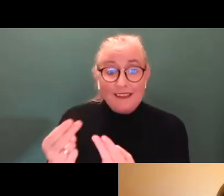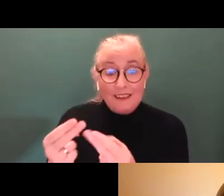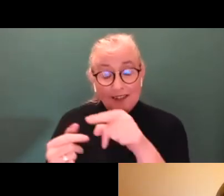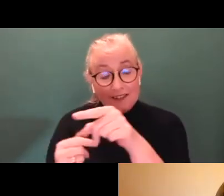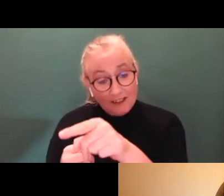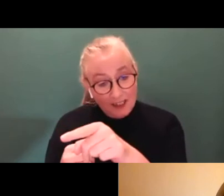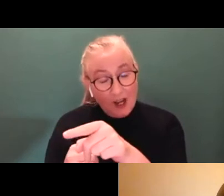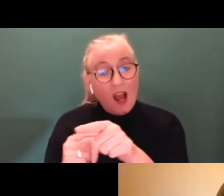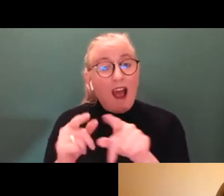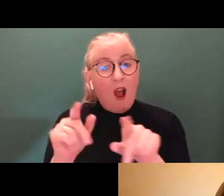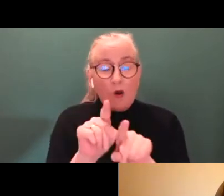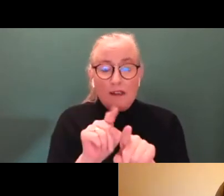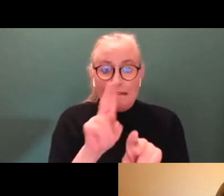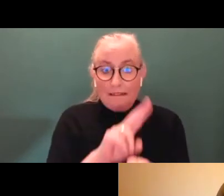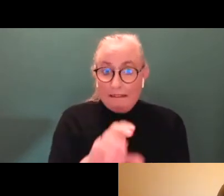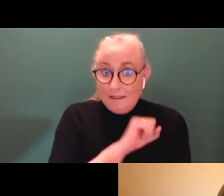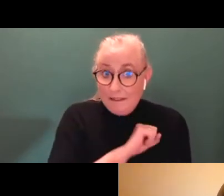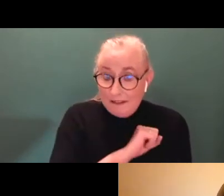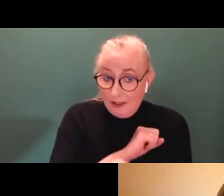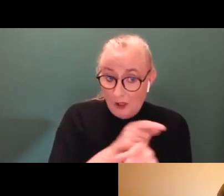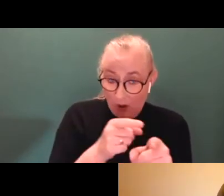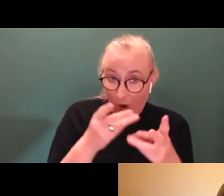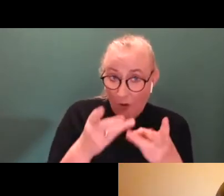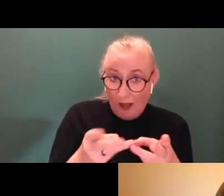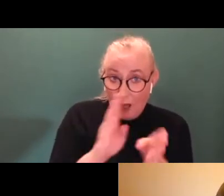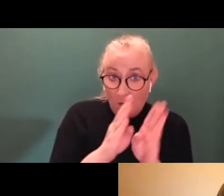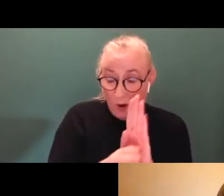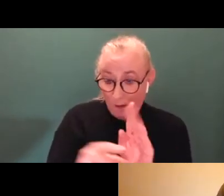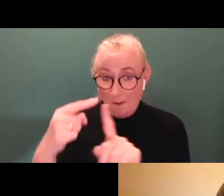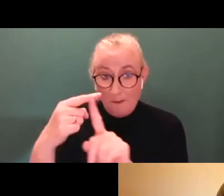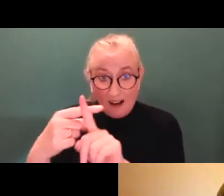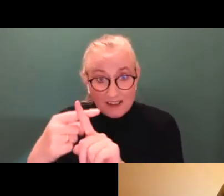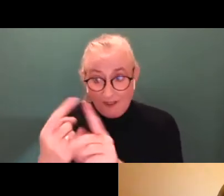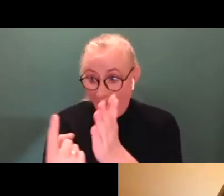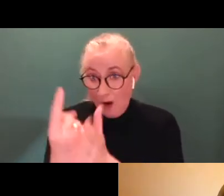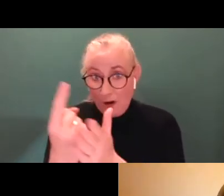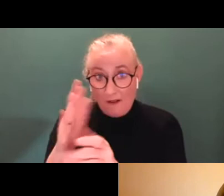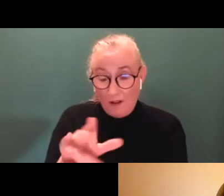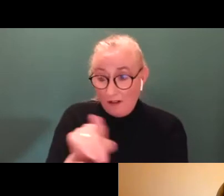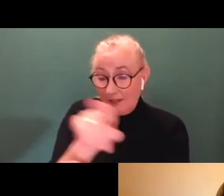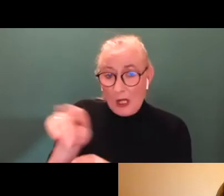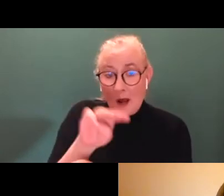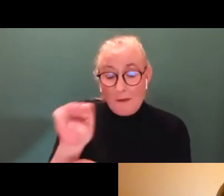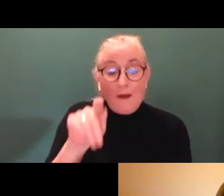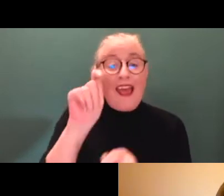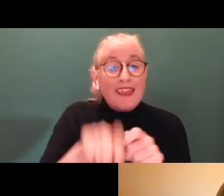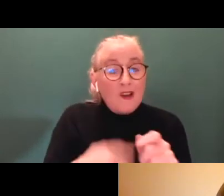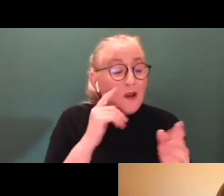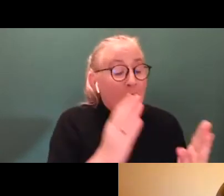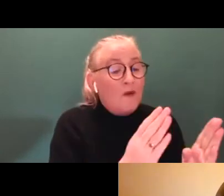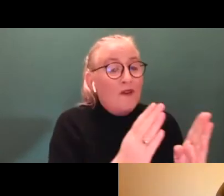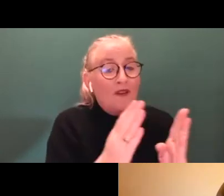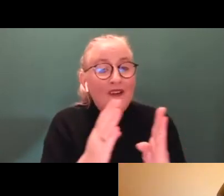and uncertainty that this would actually yield positive outcomes for people. And then if you look at the reflective